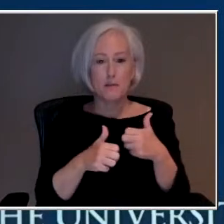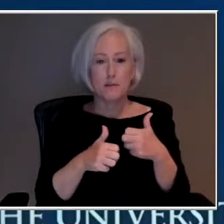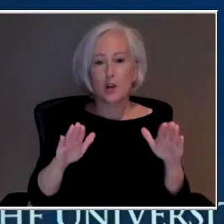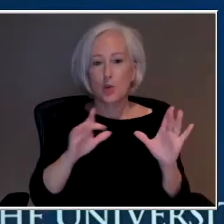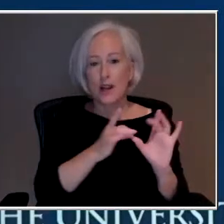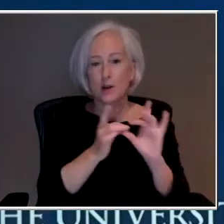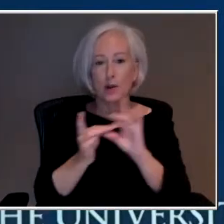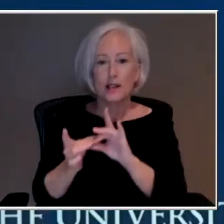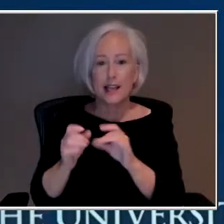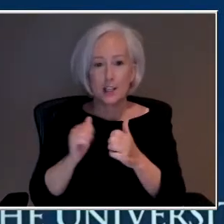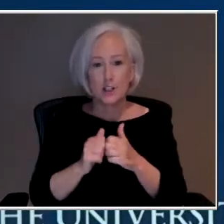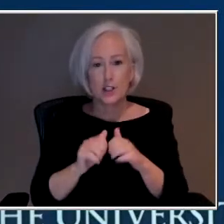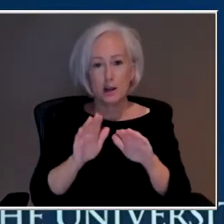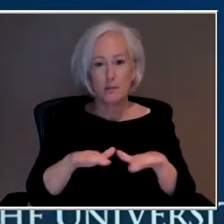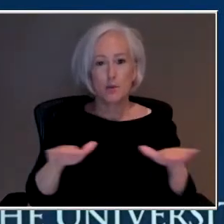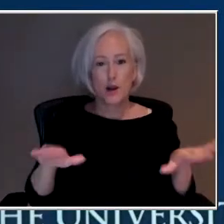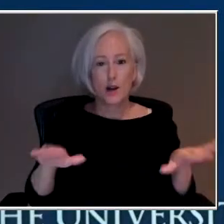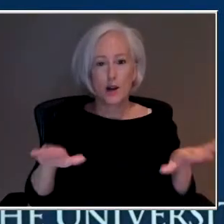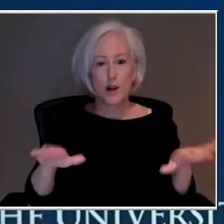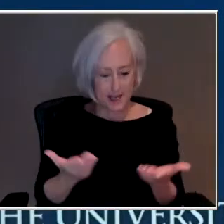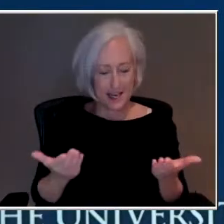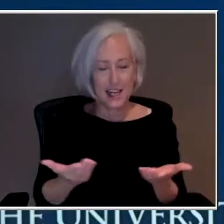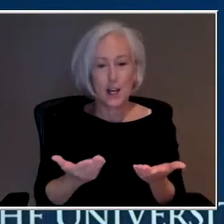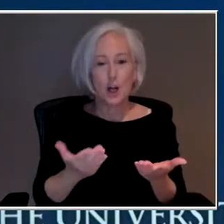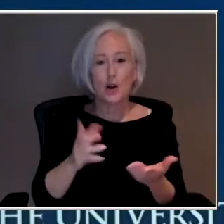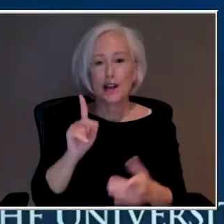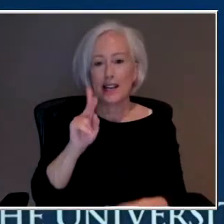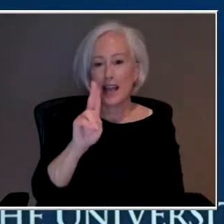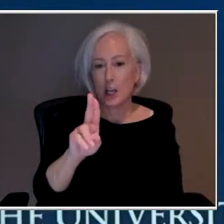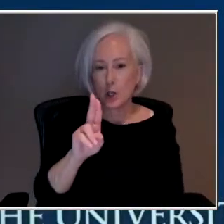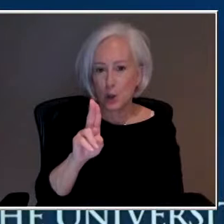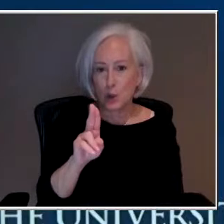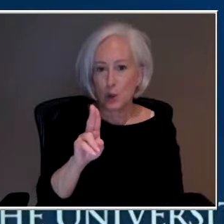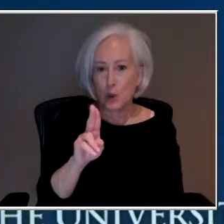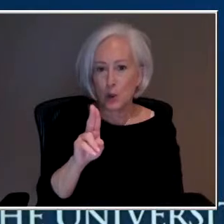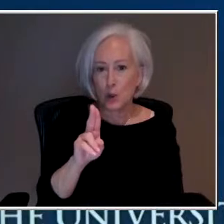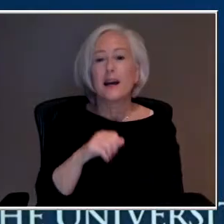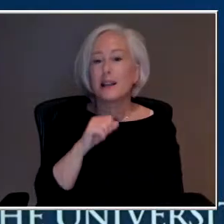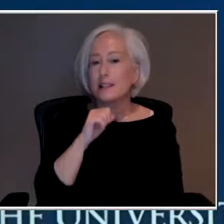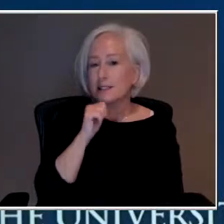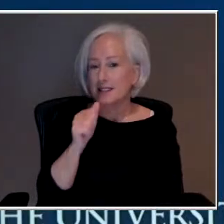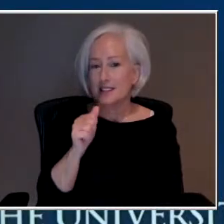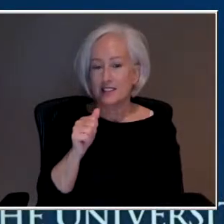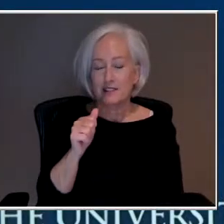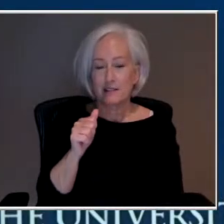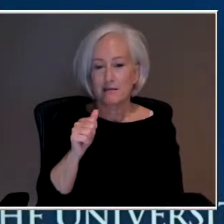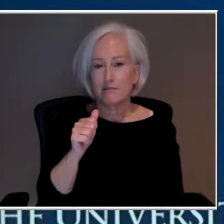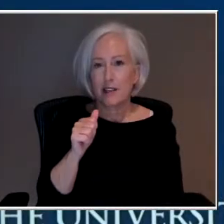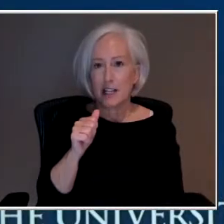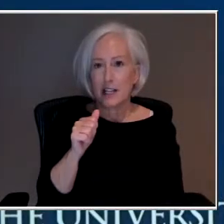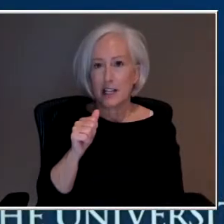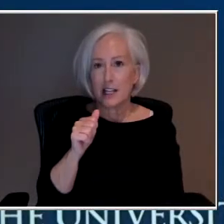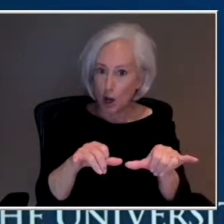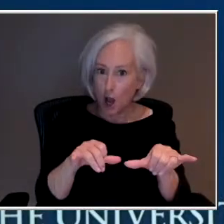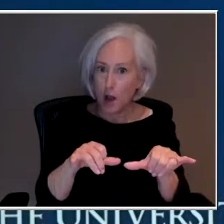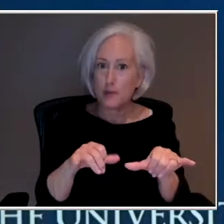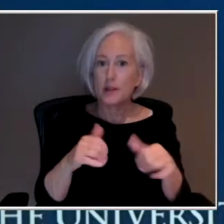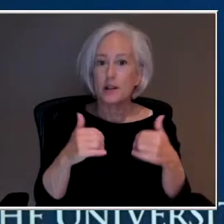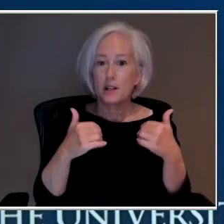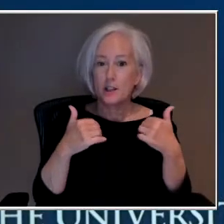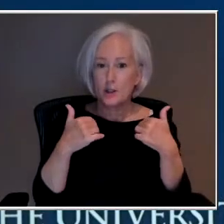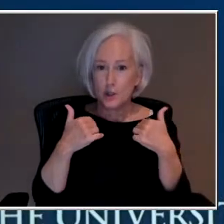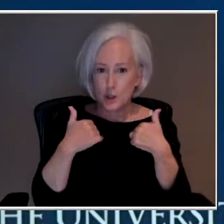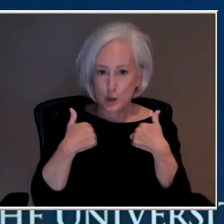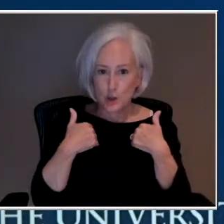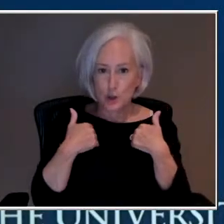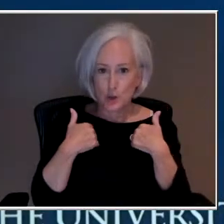pediatric department here at KU, and it's not uncommon for us to pick up on a kid that has signs or symptoms that have us concerned for an underlying neurologic disorder,